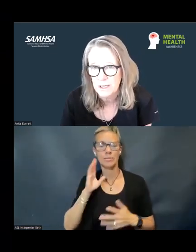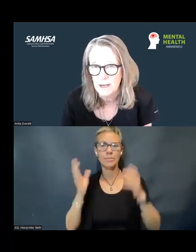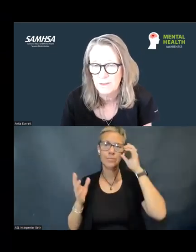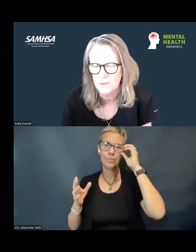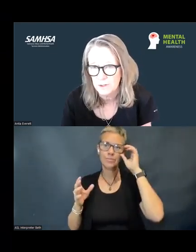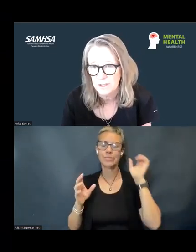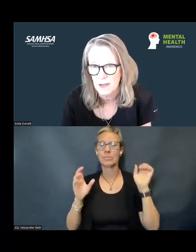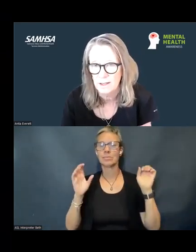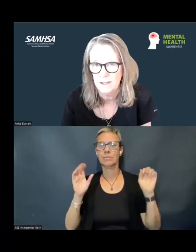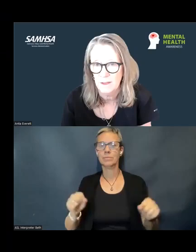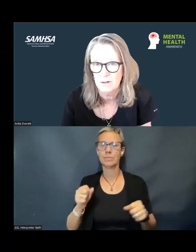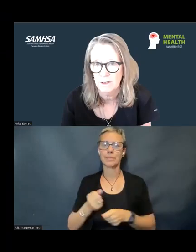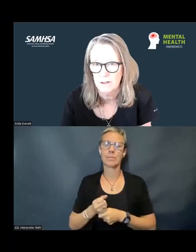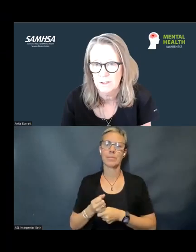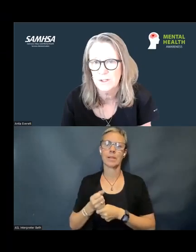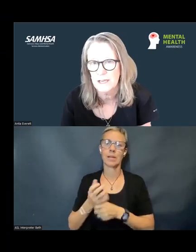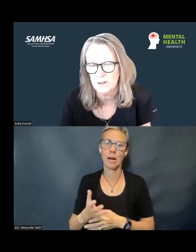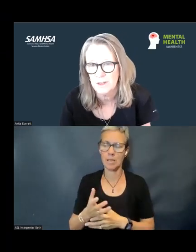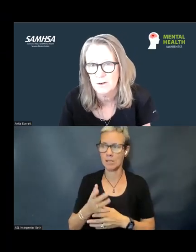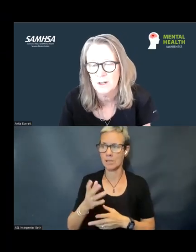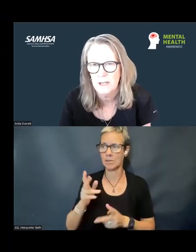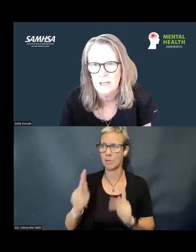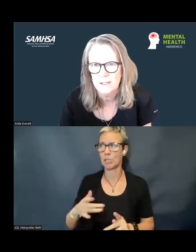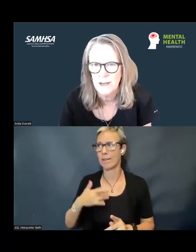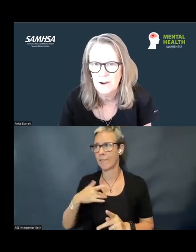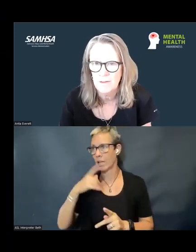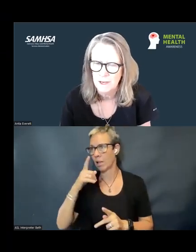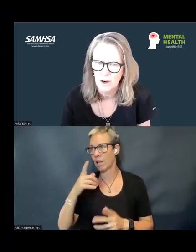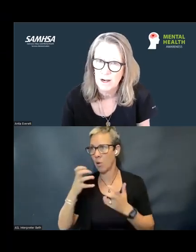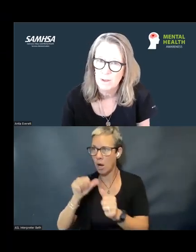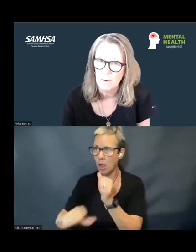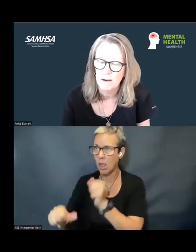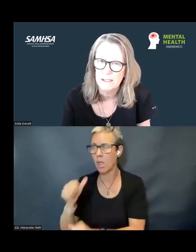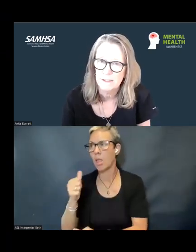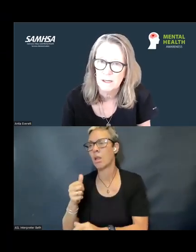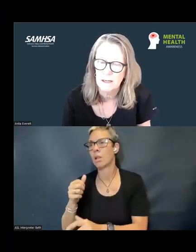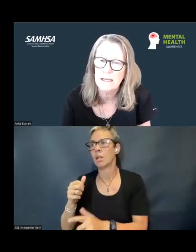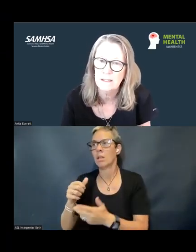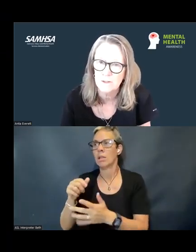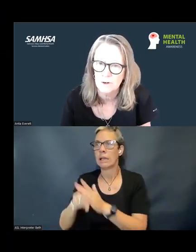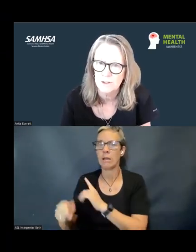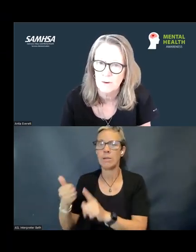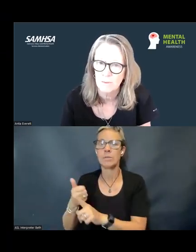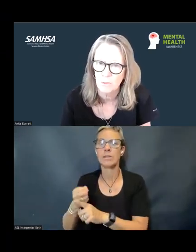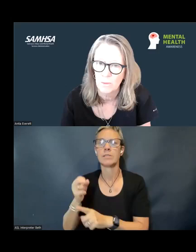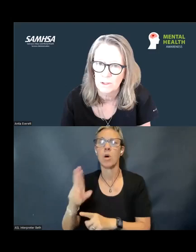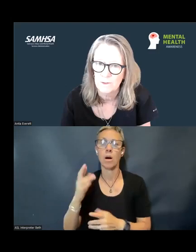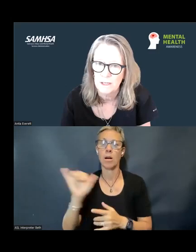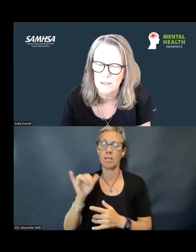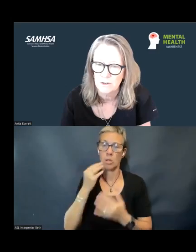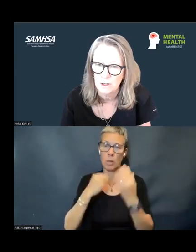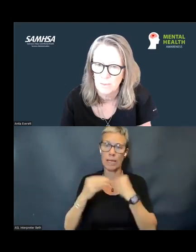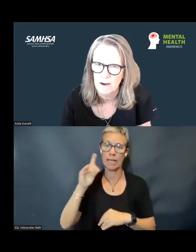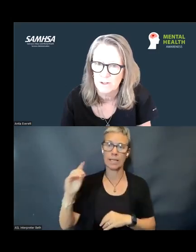invoking suicide, thoughts of suicide, and the other use case or the other scenario that you hear quite a bit about is eating disorders that were